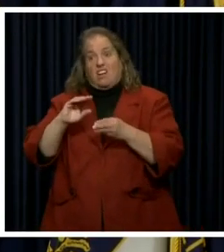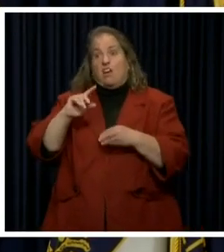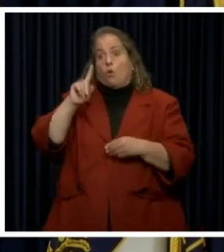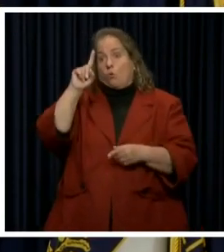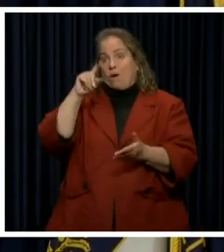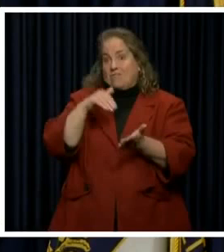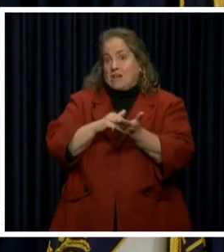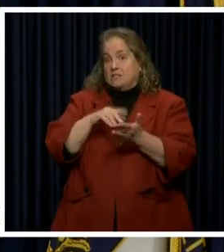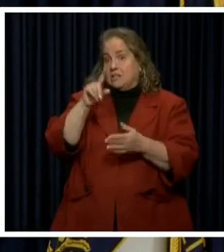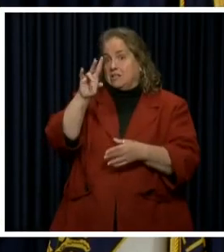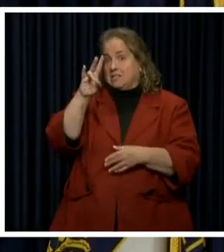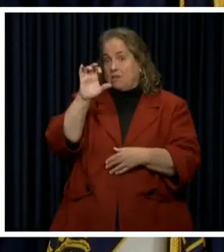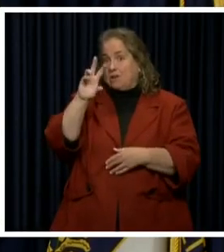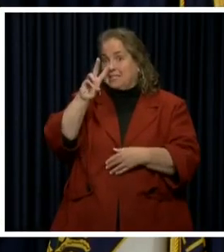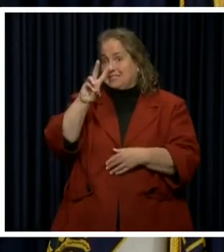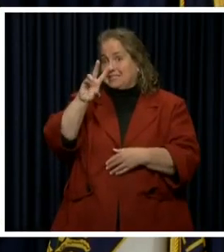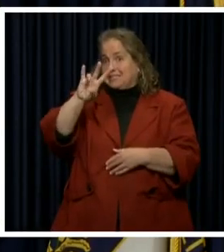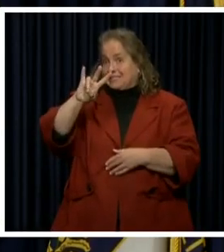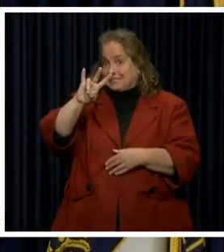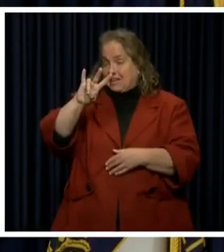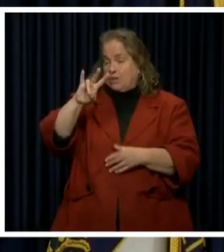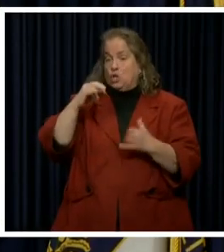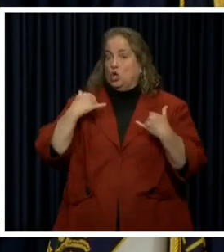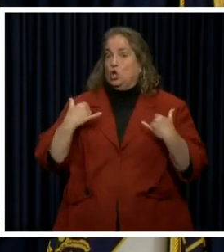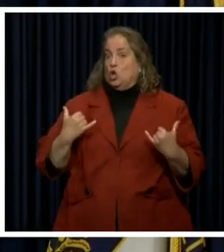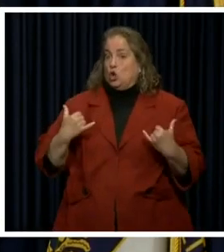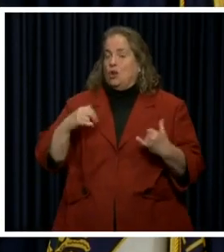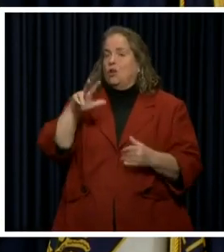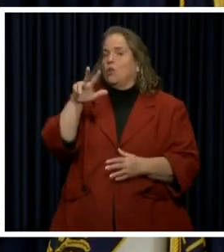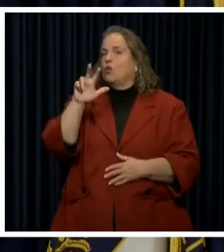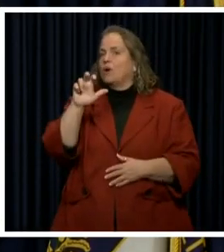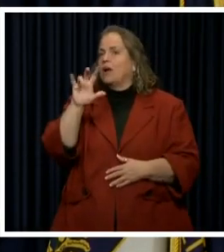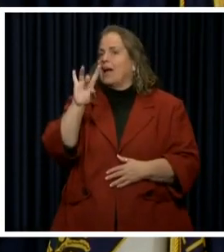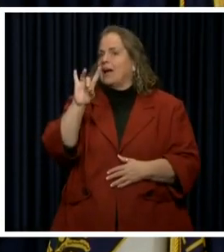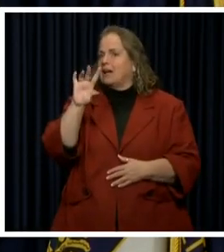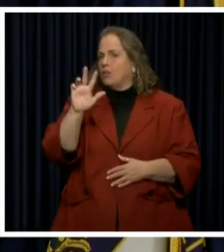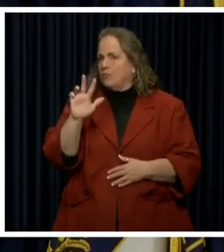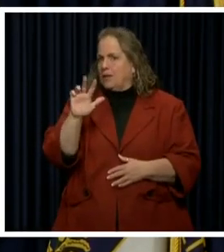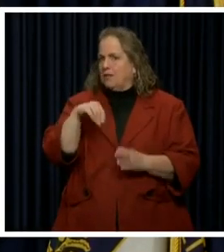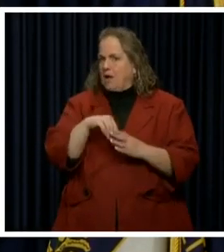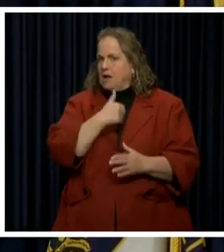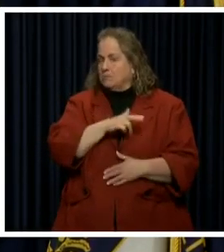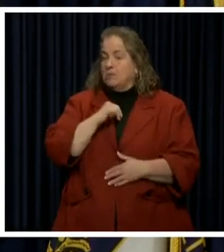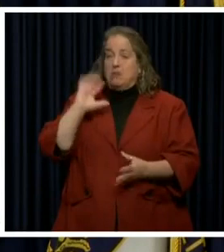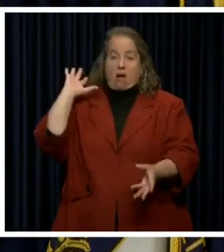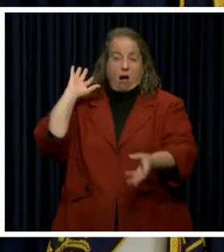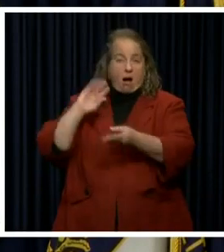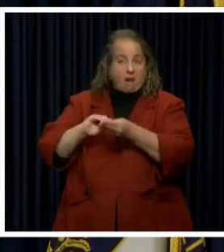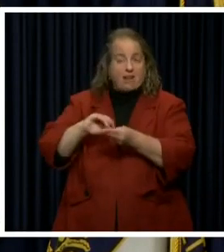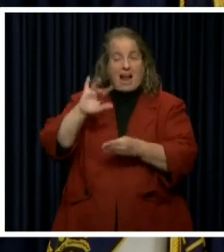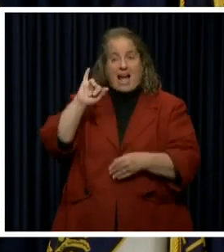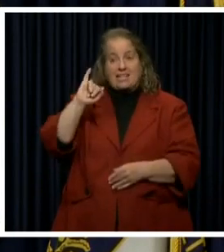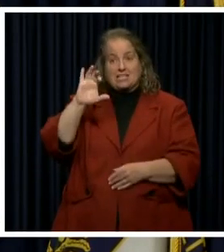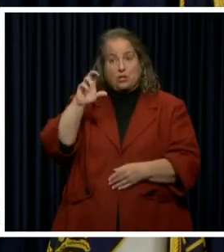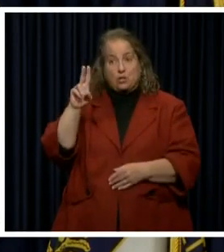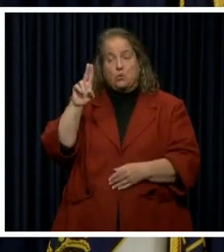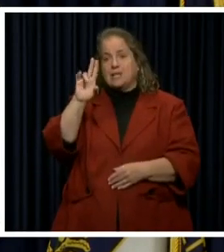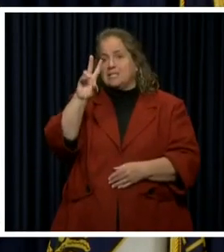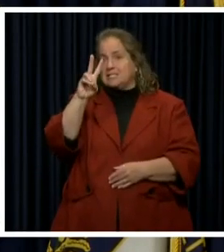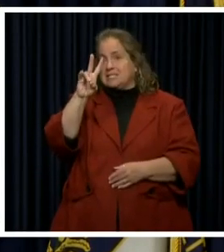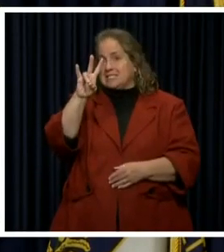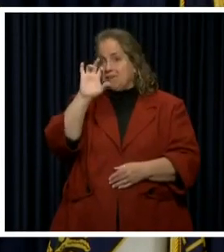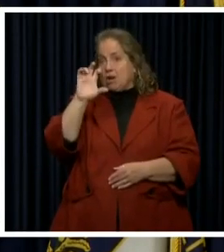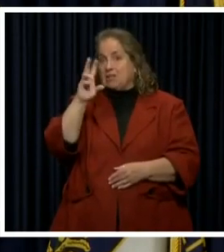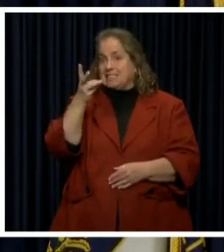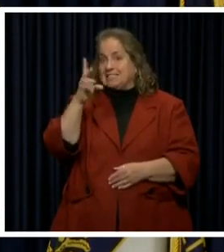1,767, currently 383, ever in the ICU, 768.